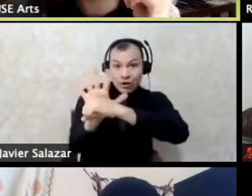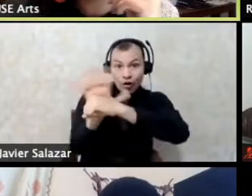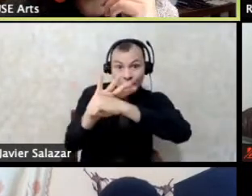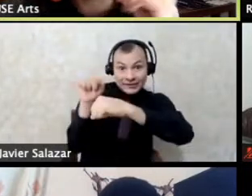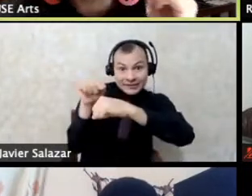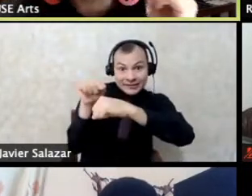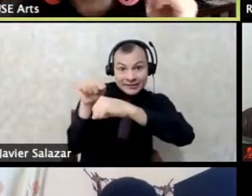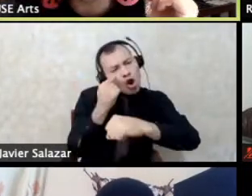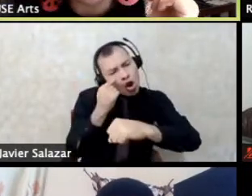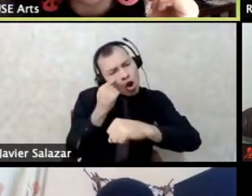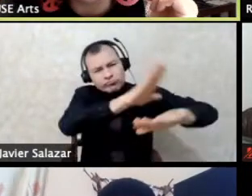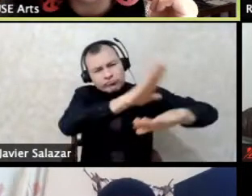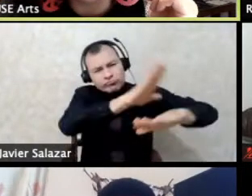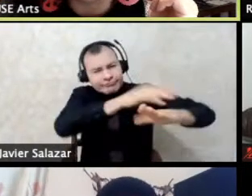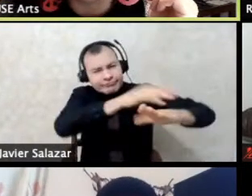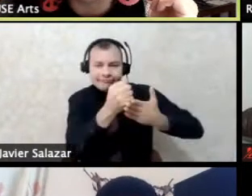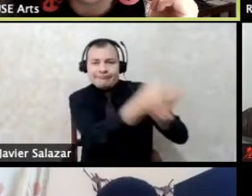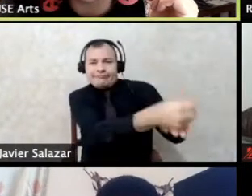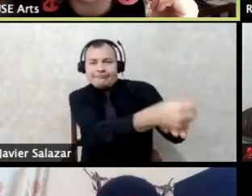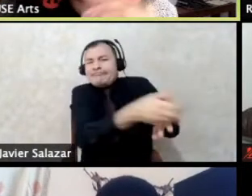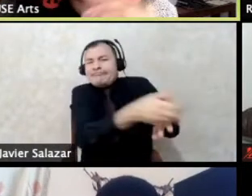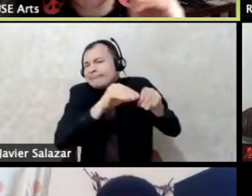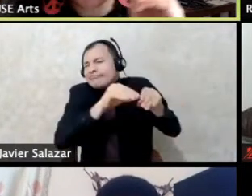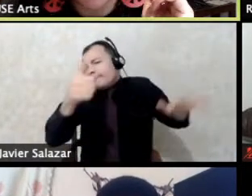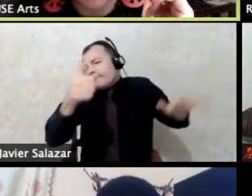Thank you, Michael. Thank you. Oh, okay, sorry.